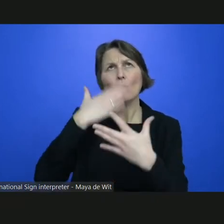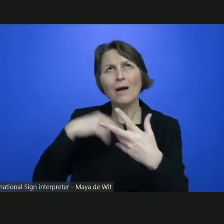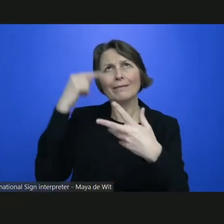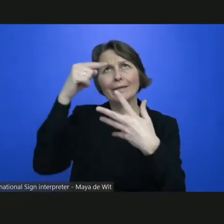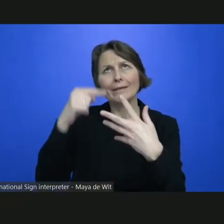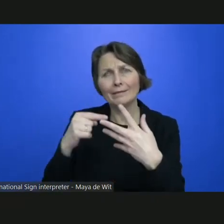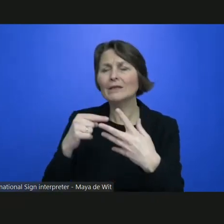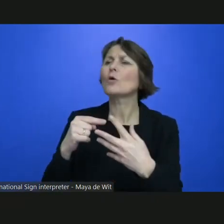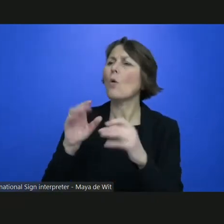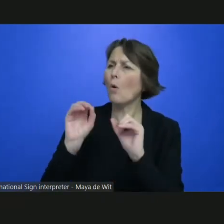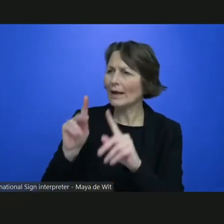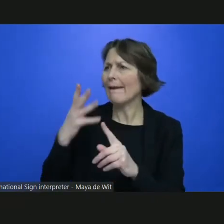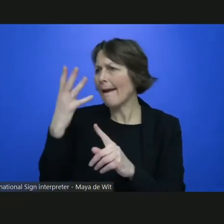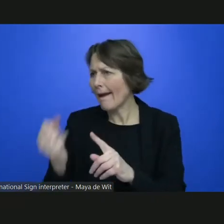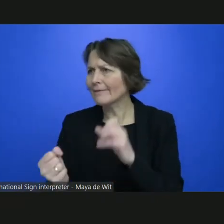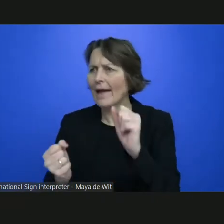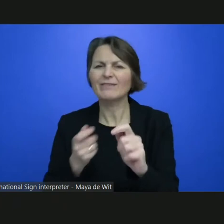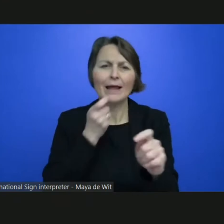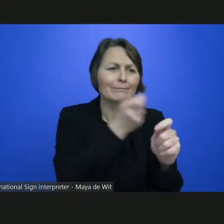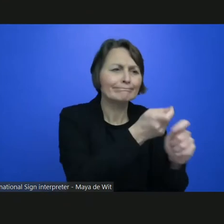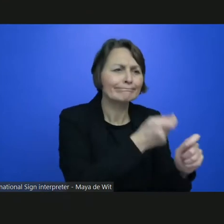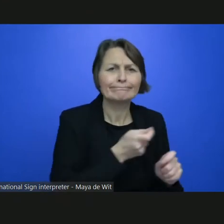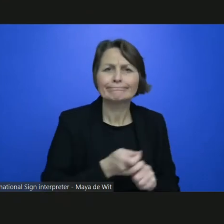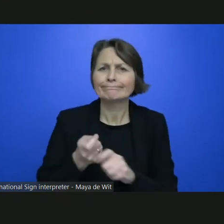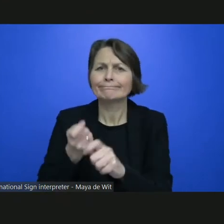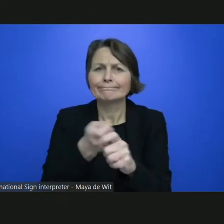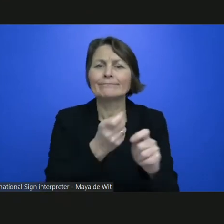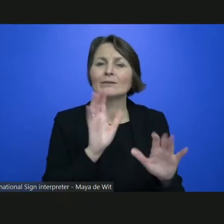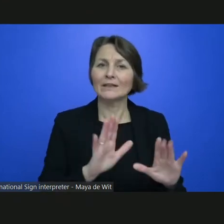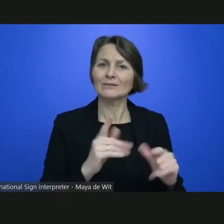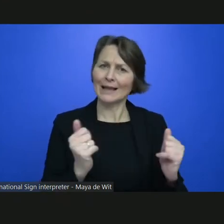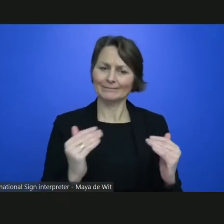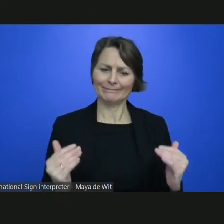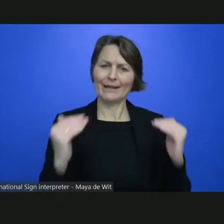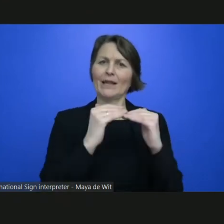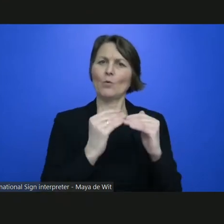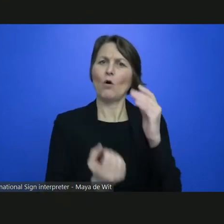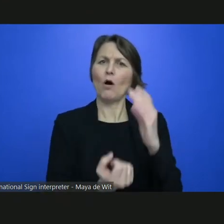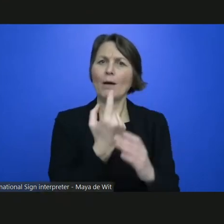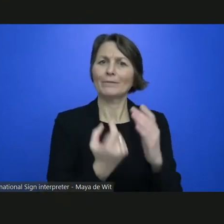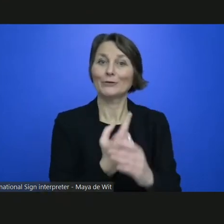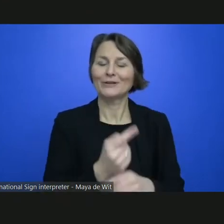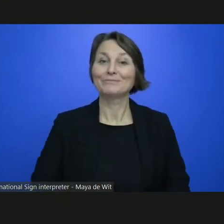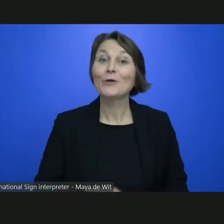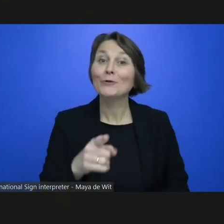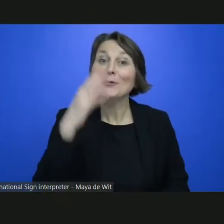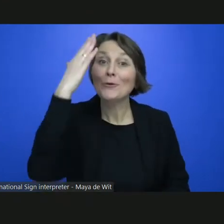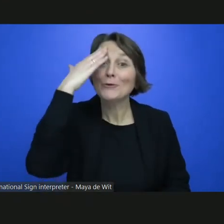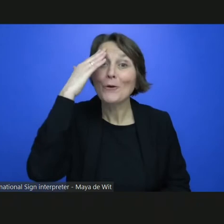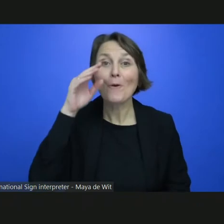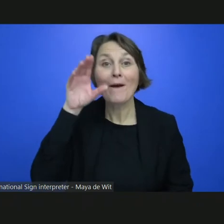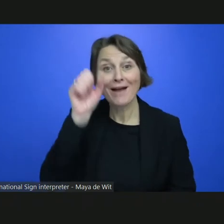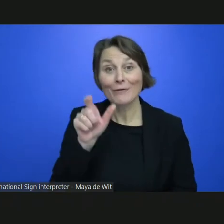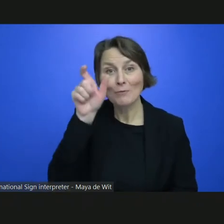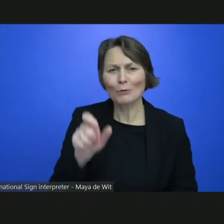opportunities. Imagine asking Stephen Hawking to climb stairs to the interview just because the standard process says everyone must use